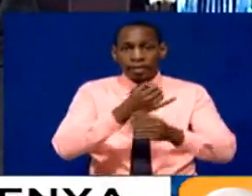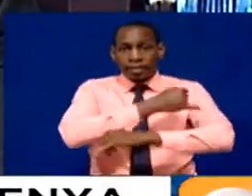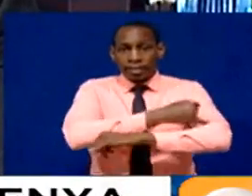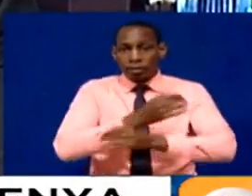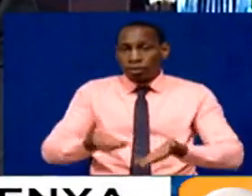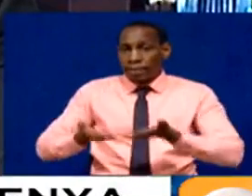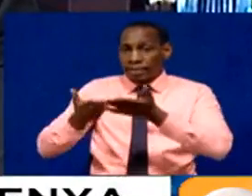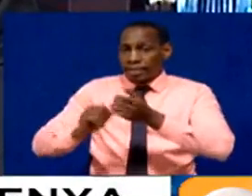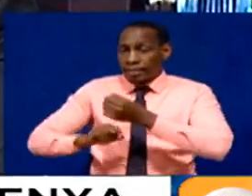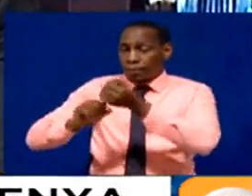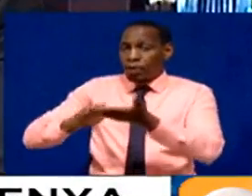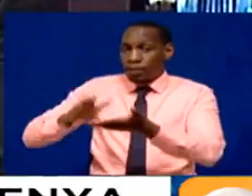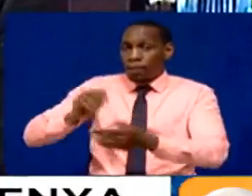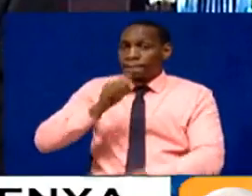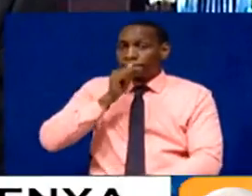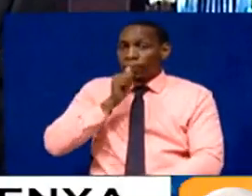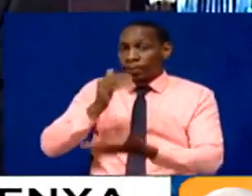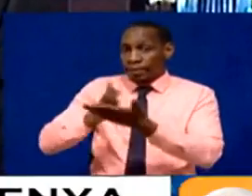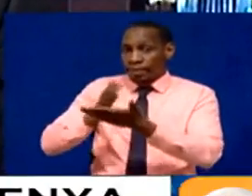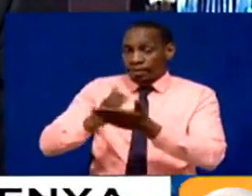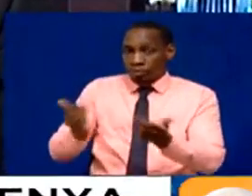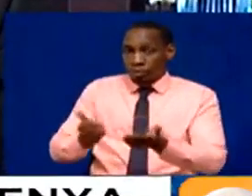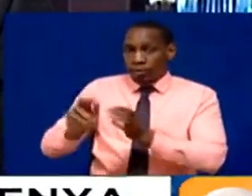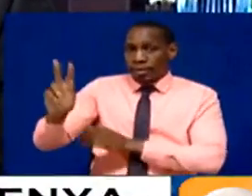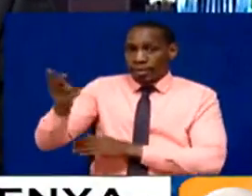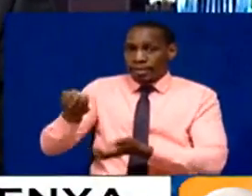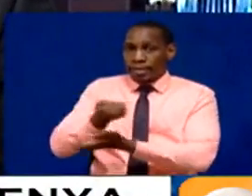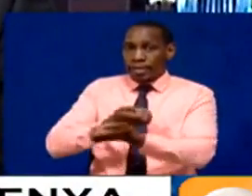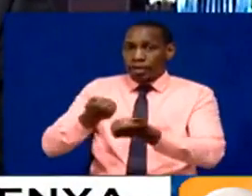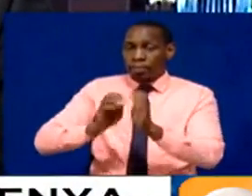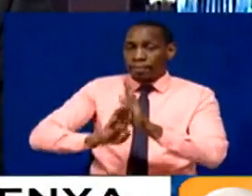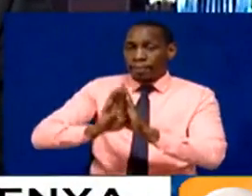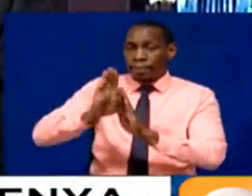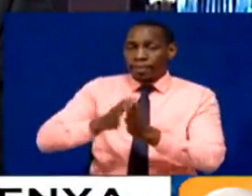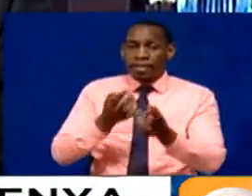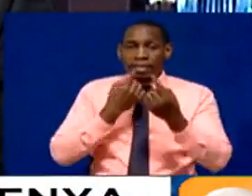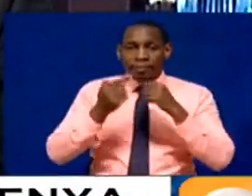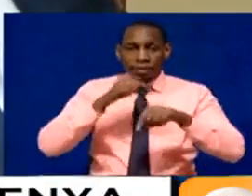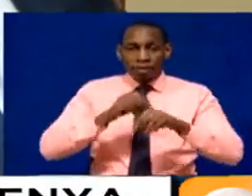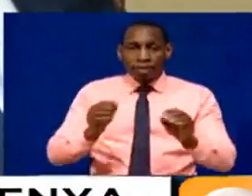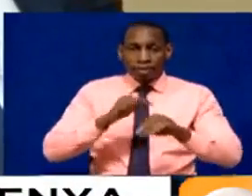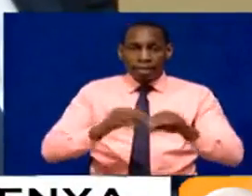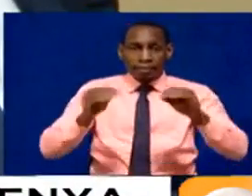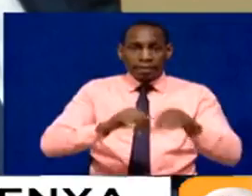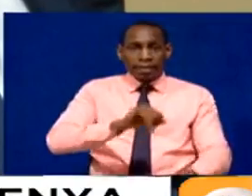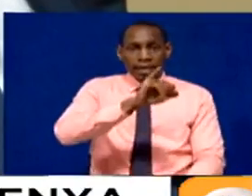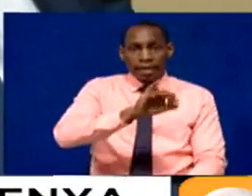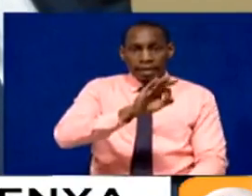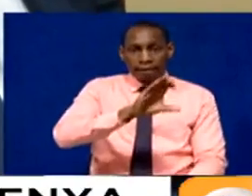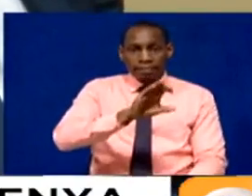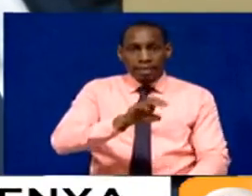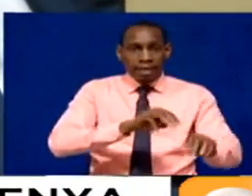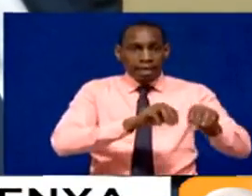institutions to provide more support to the private sector to spark Kenya's economic growth. Now, speaking today during a meeting with IFC